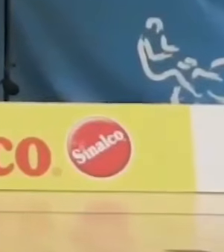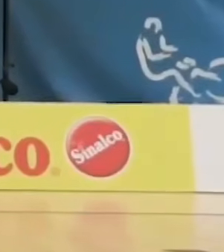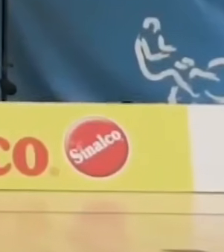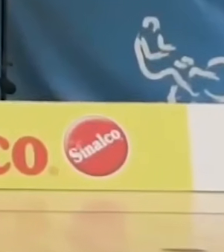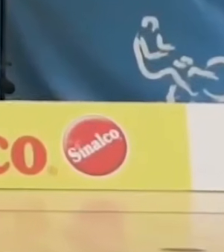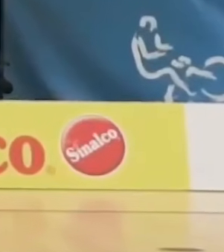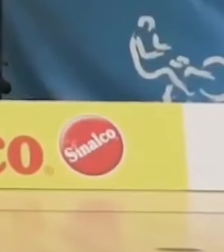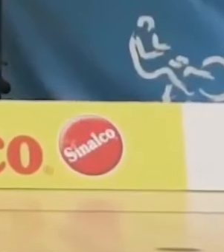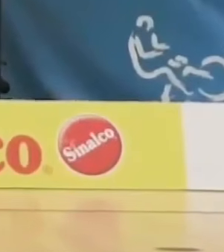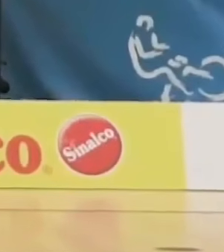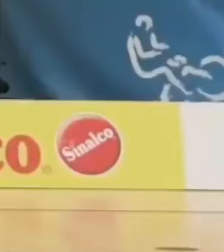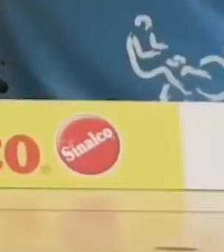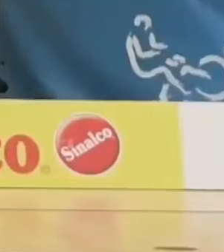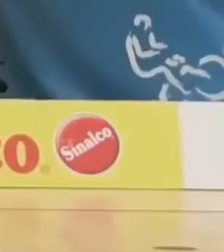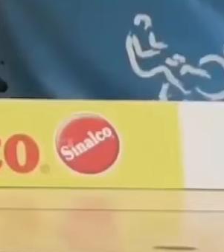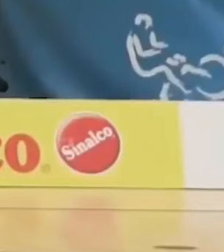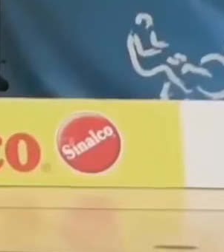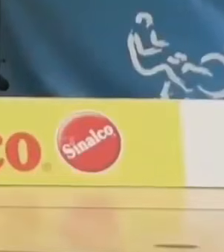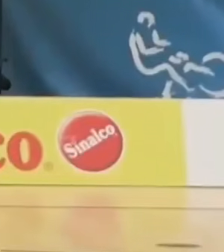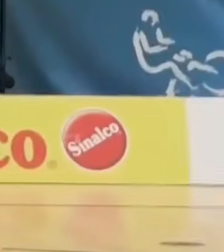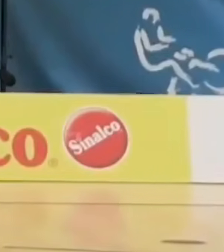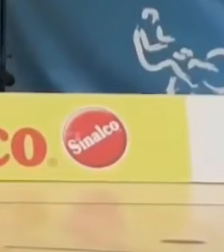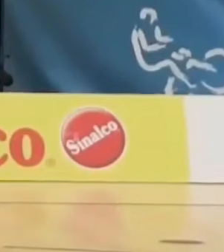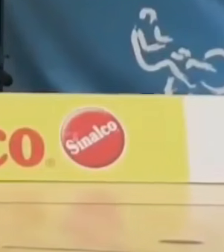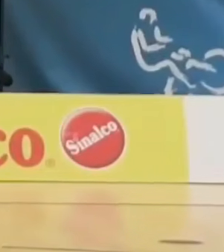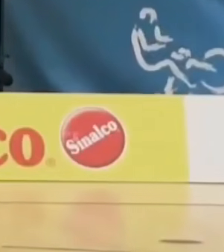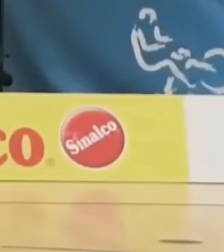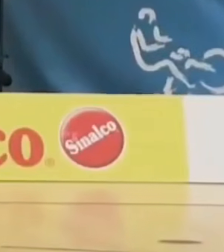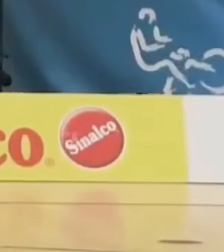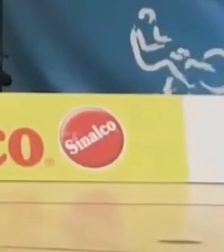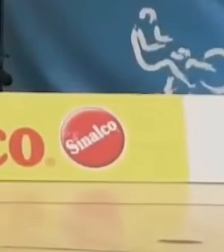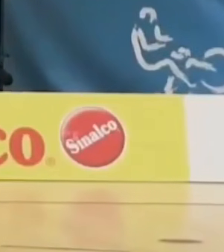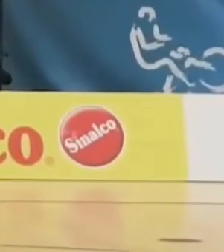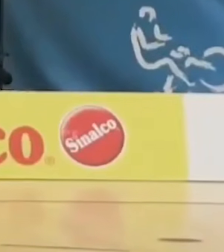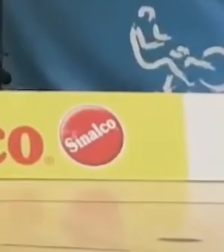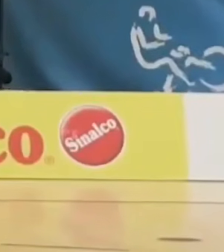zunächst sehen wir Viola Brandt aus Deutschland, die eingereichte Schwierigkeit.